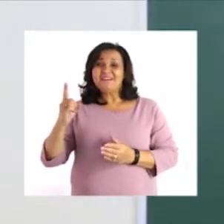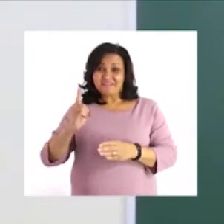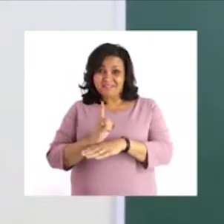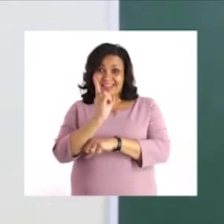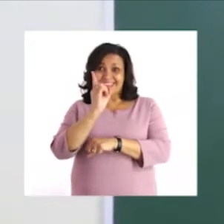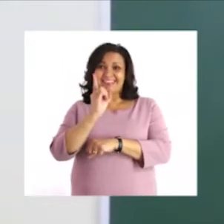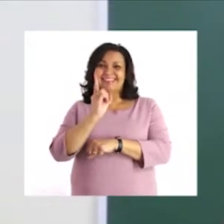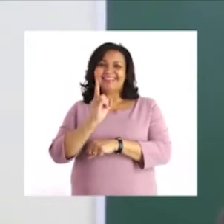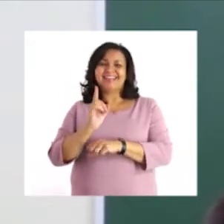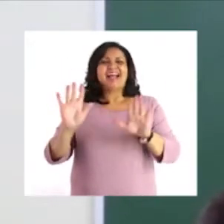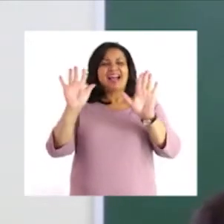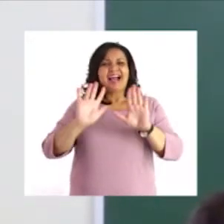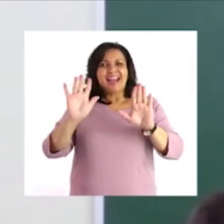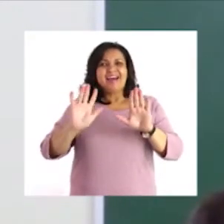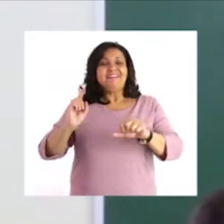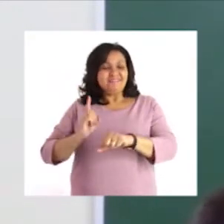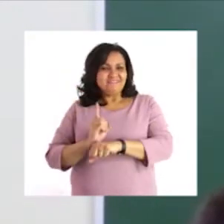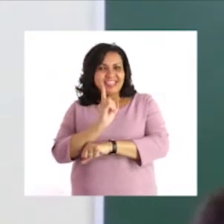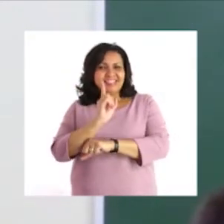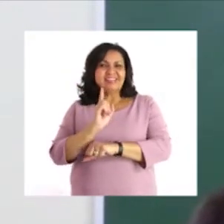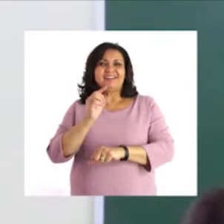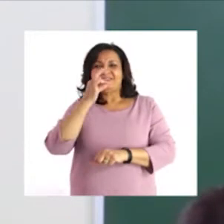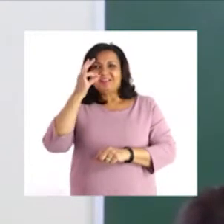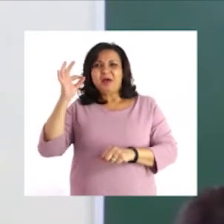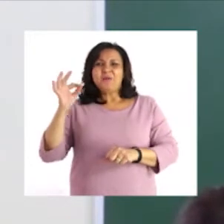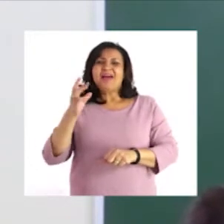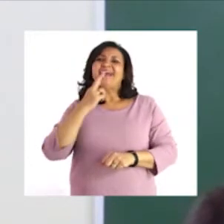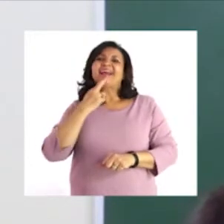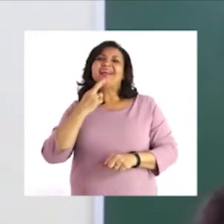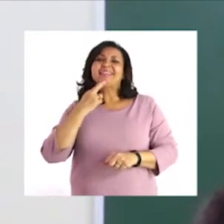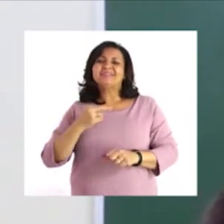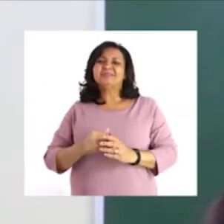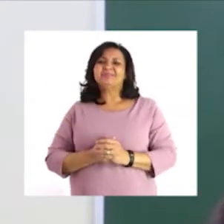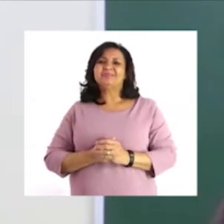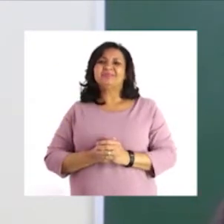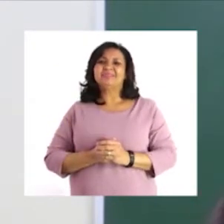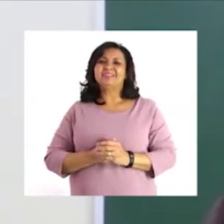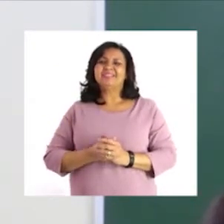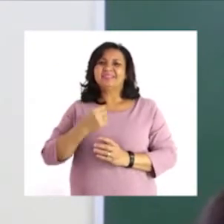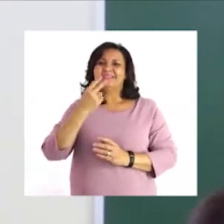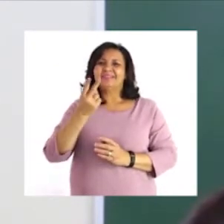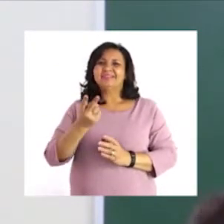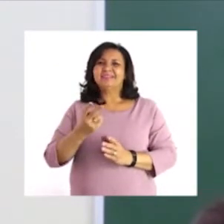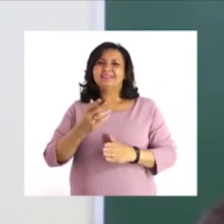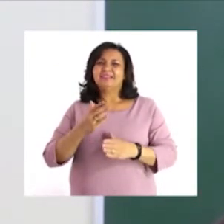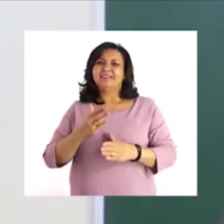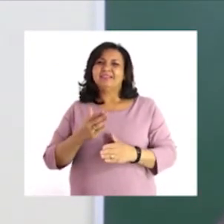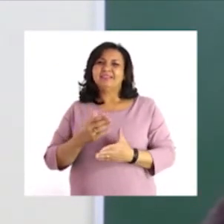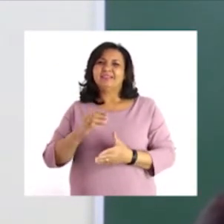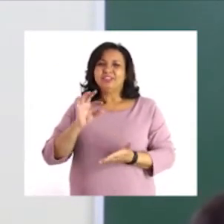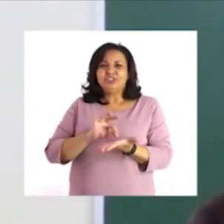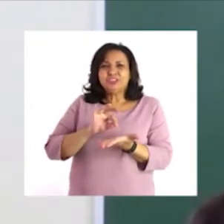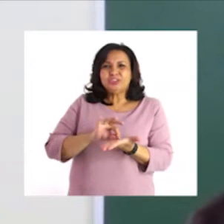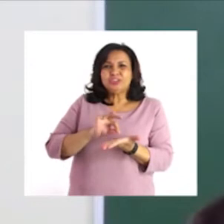Well, let's color the first flower red. Show me the first chick. Let's color